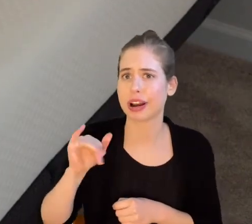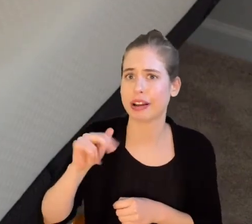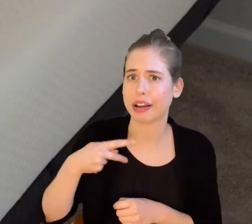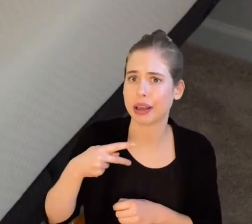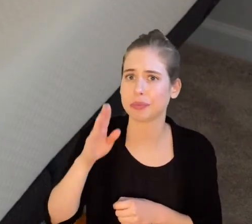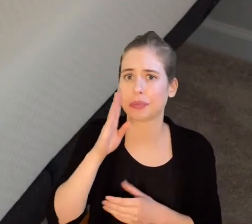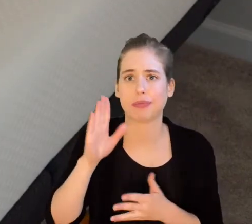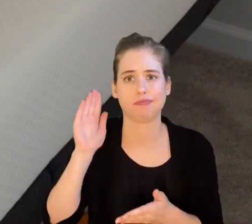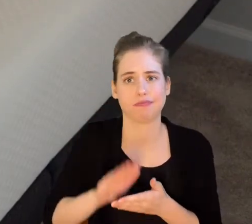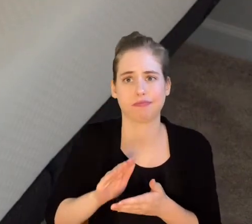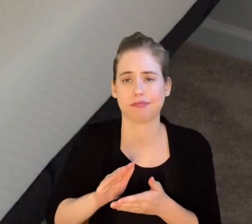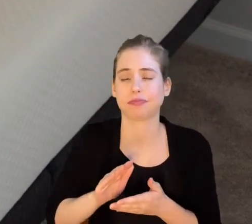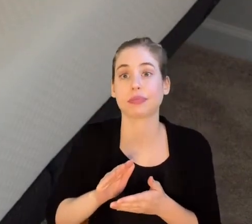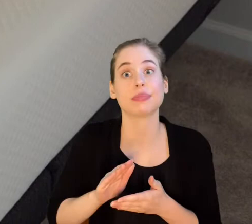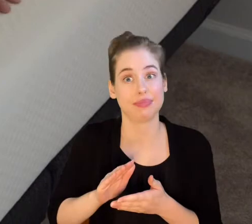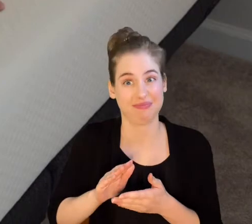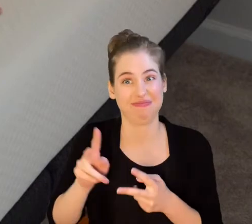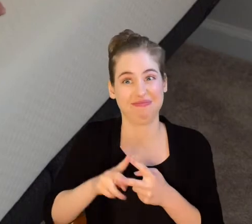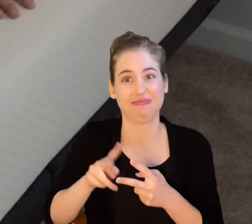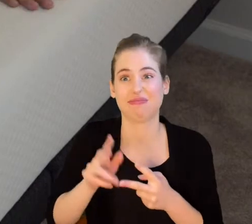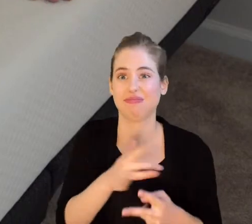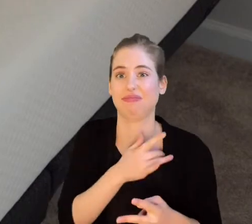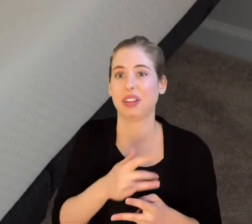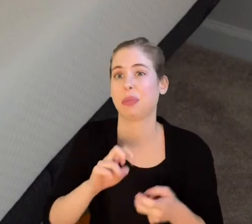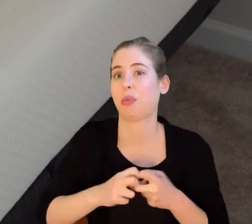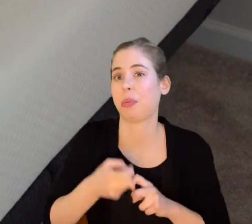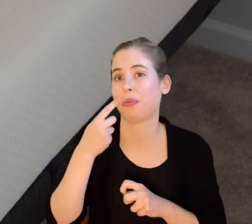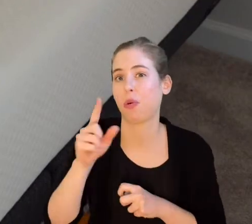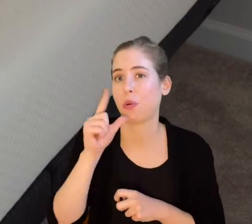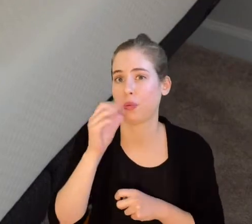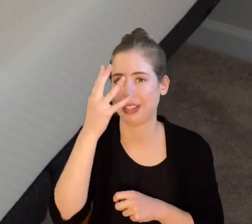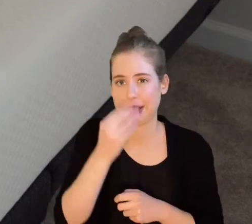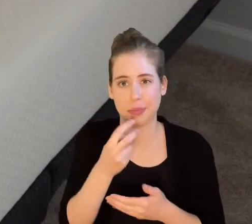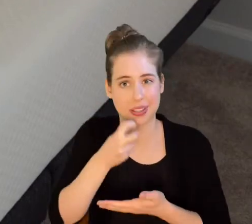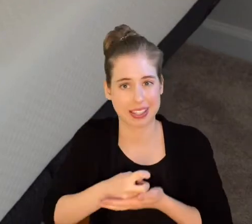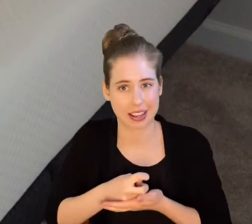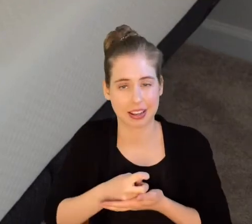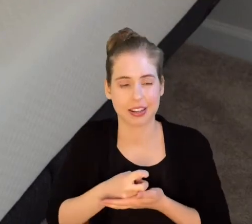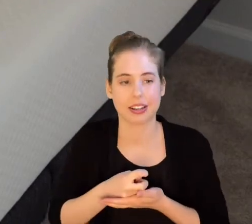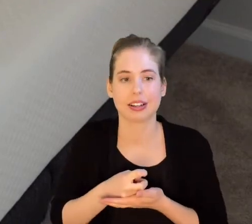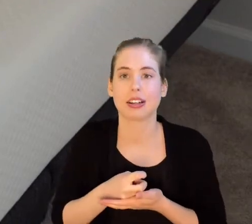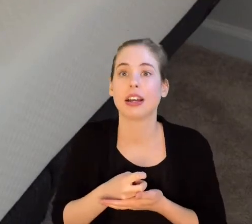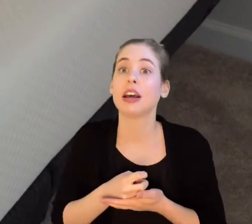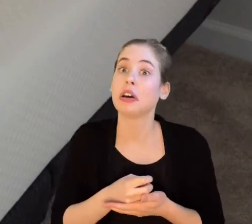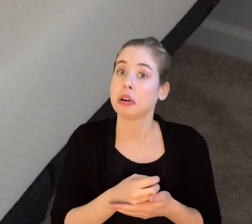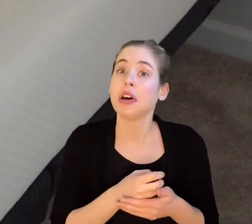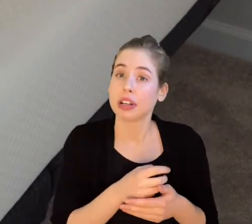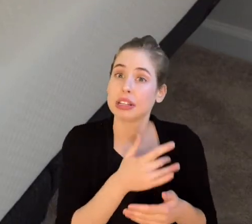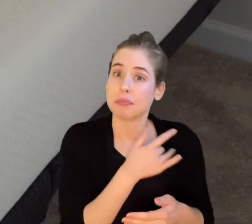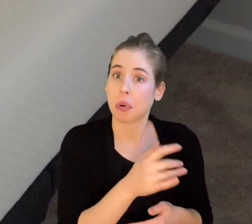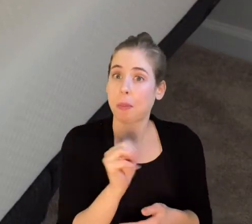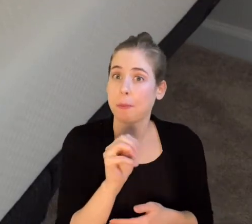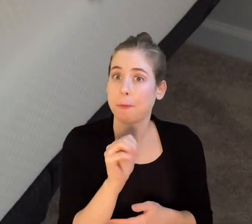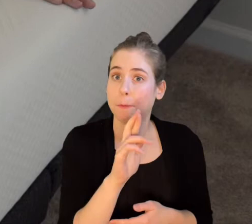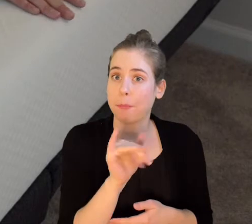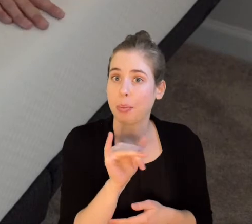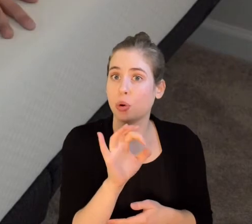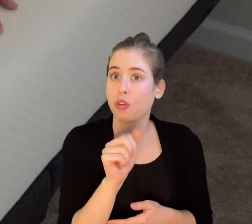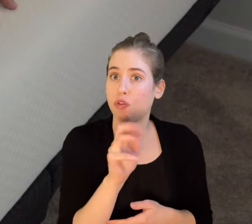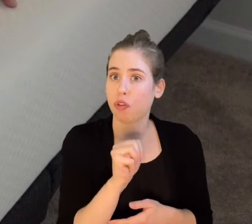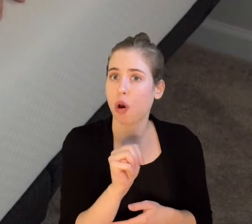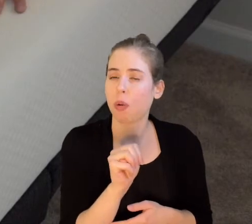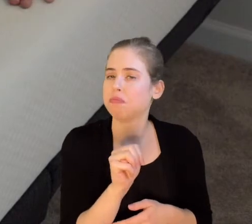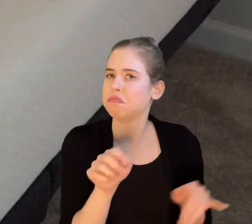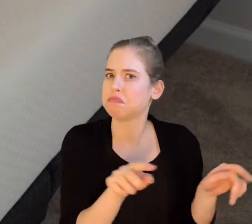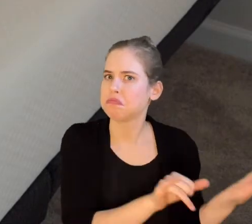side sleepers. Traditional memory foam often achieves this through deep contouring, which can cause you to sink into the mattress.